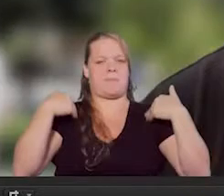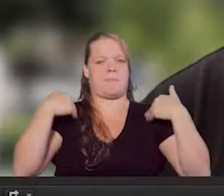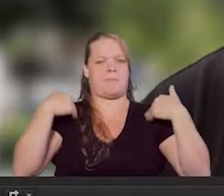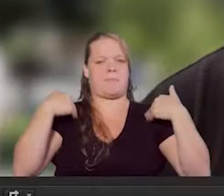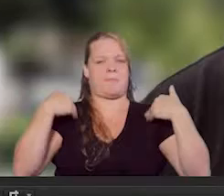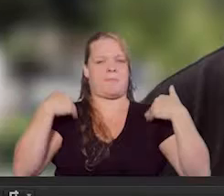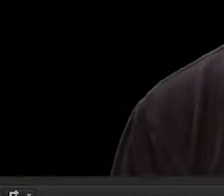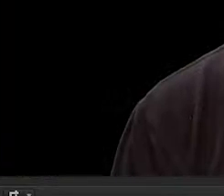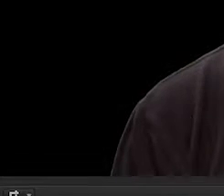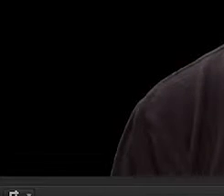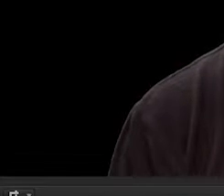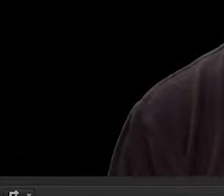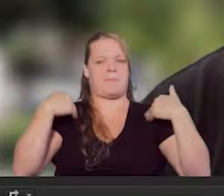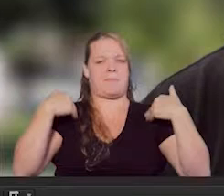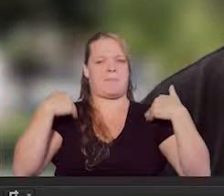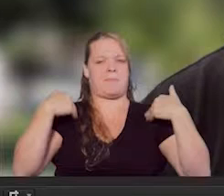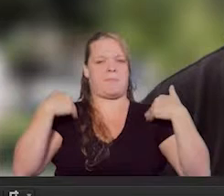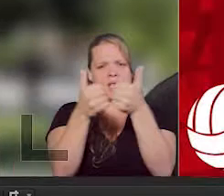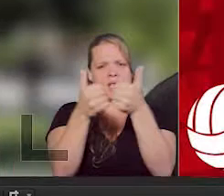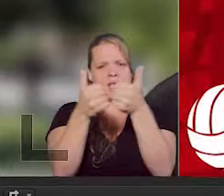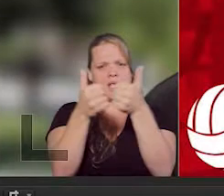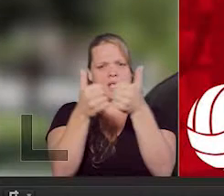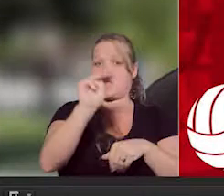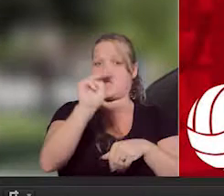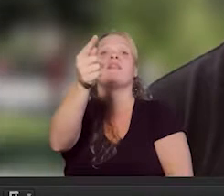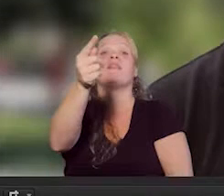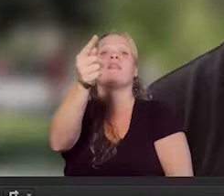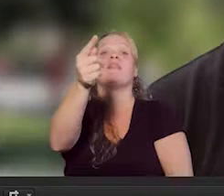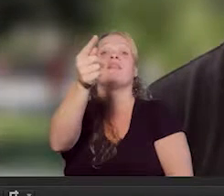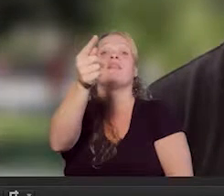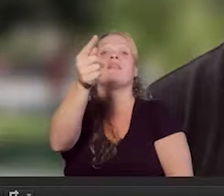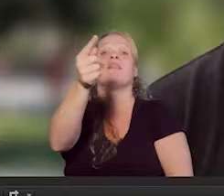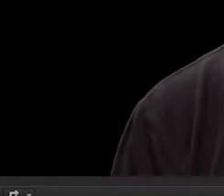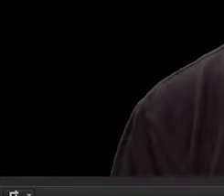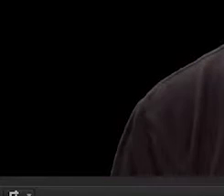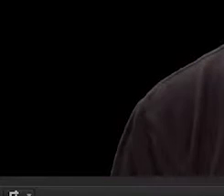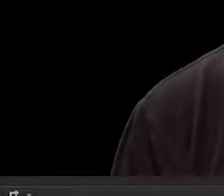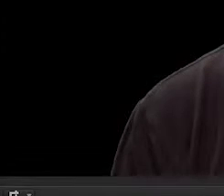talking about it right now. So we'll pop that in here.